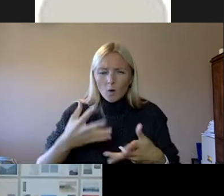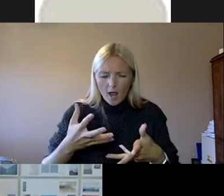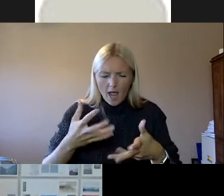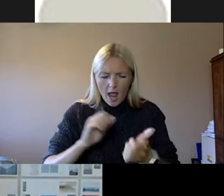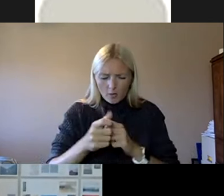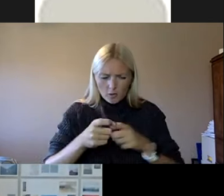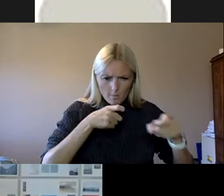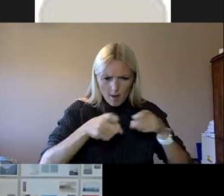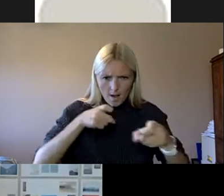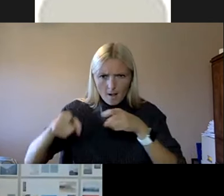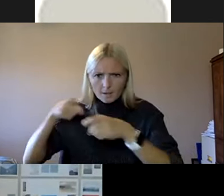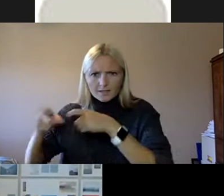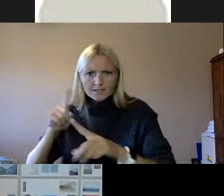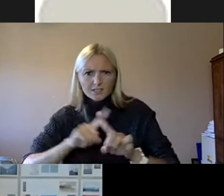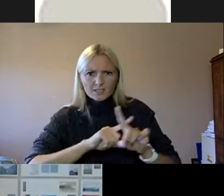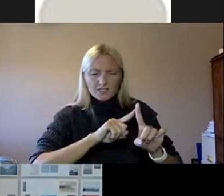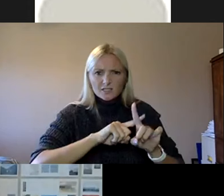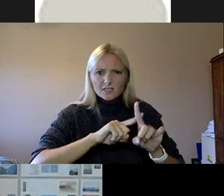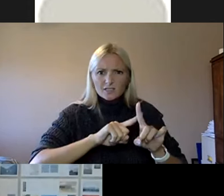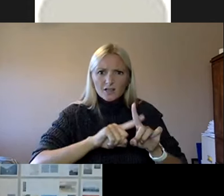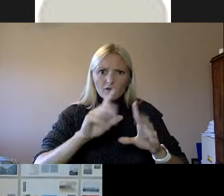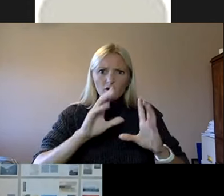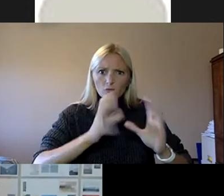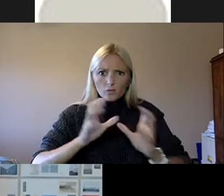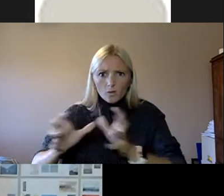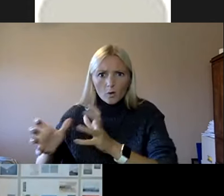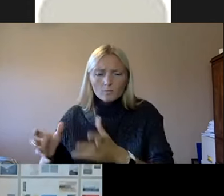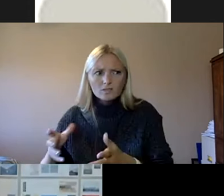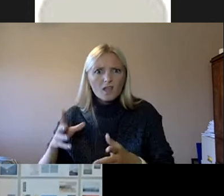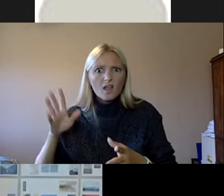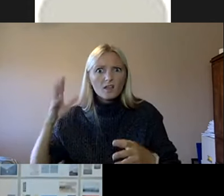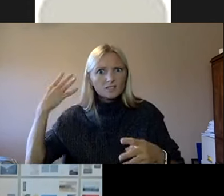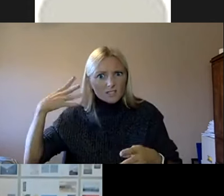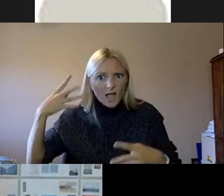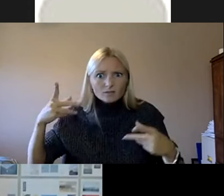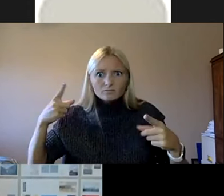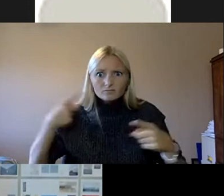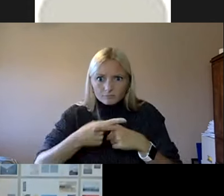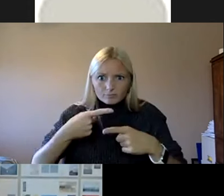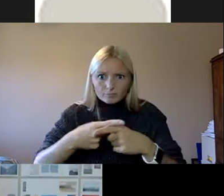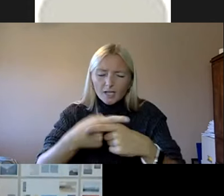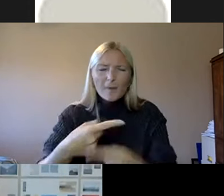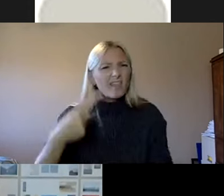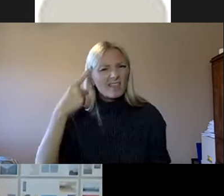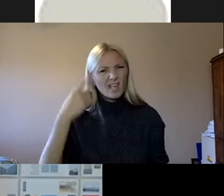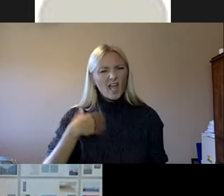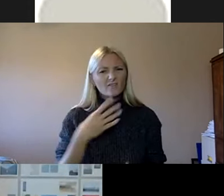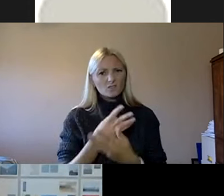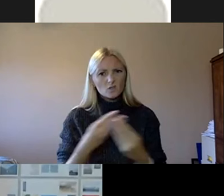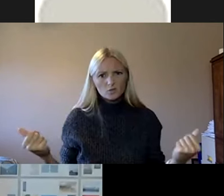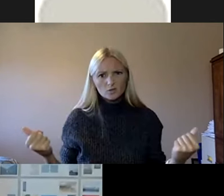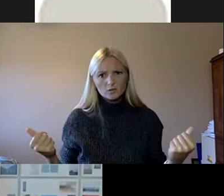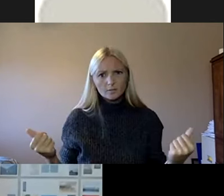occupying a single space, the acoustic conflict, but I think that there are solutions for that, so that for a